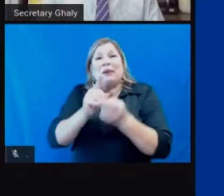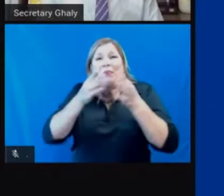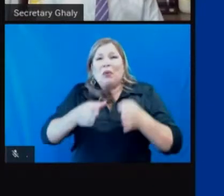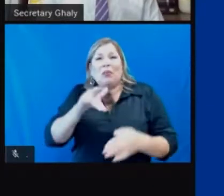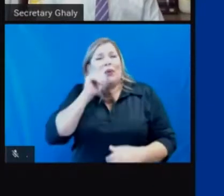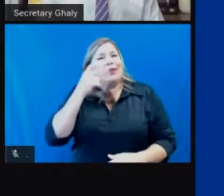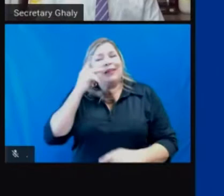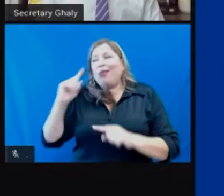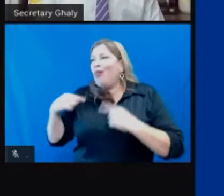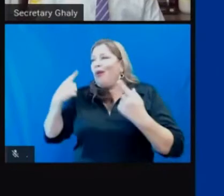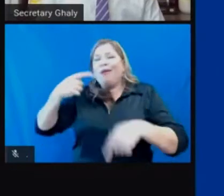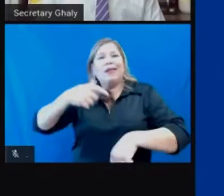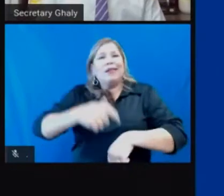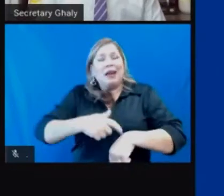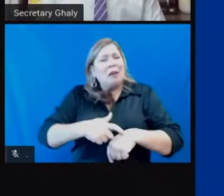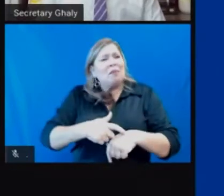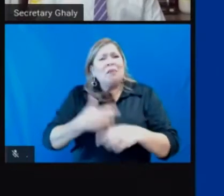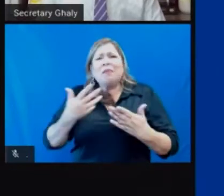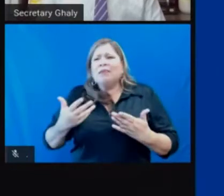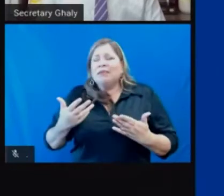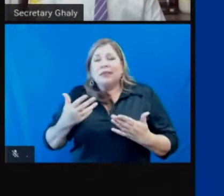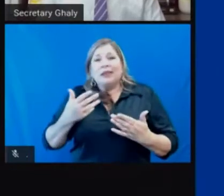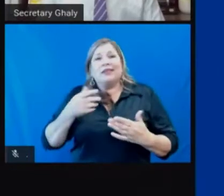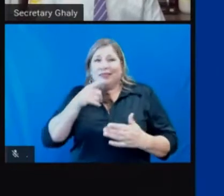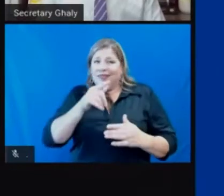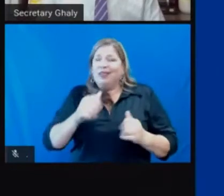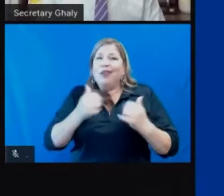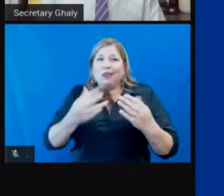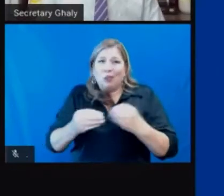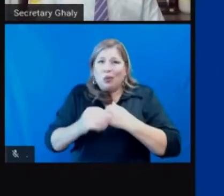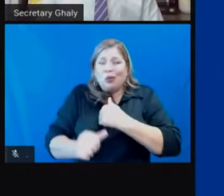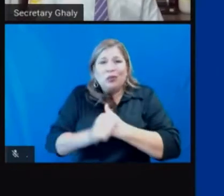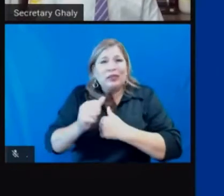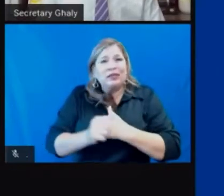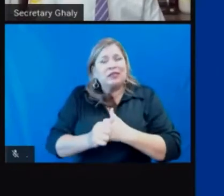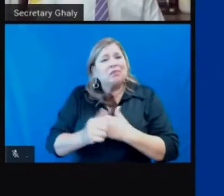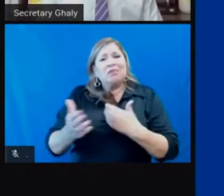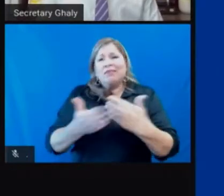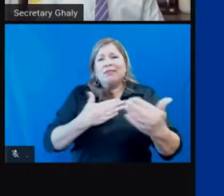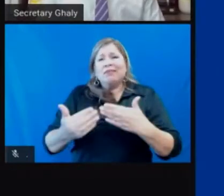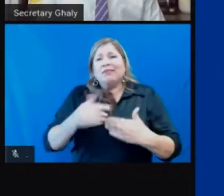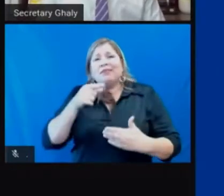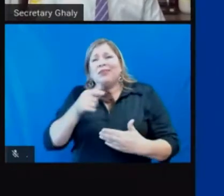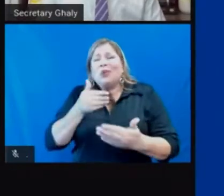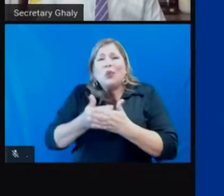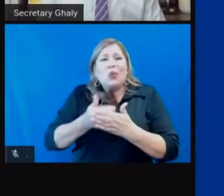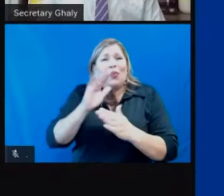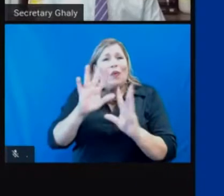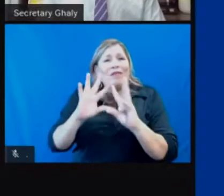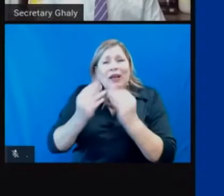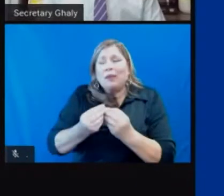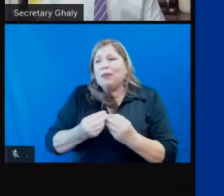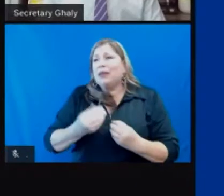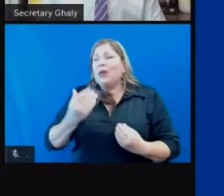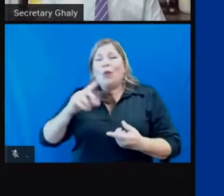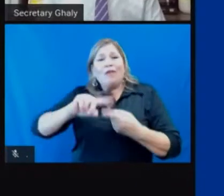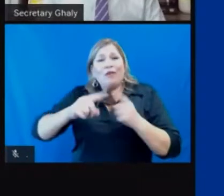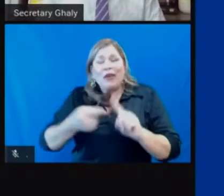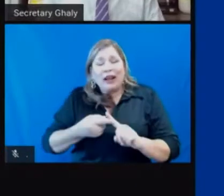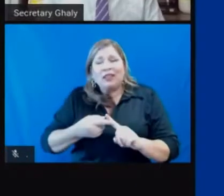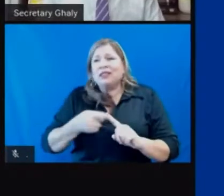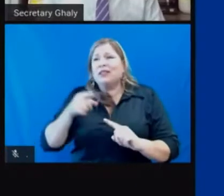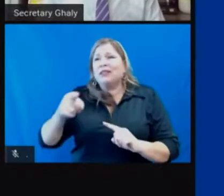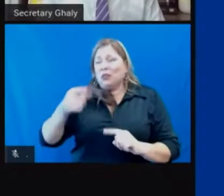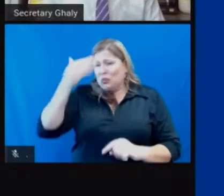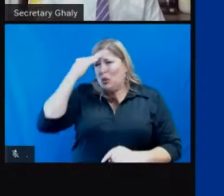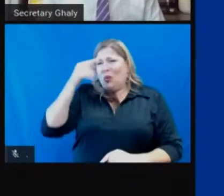includes close family members, friends who haven't been with you in some time, that just because you know